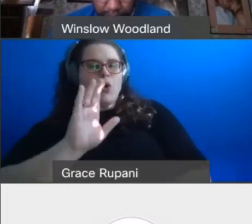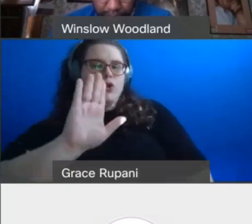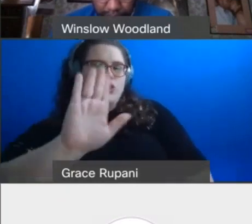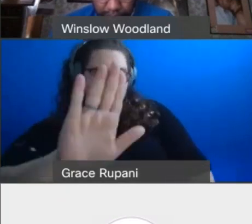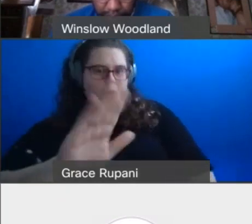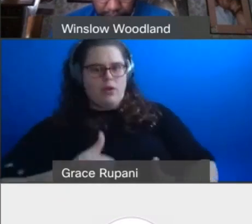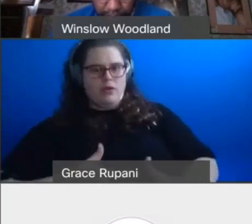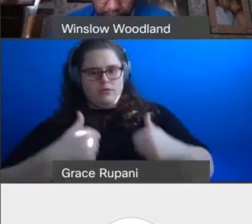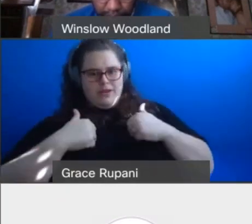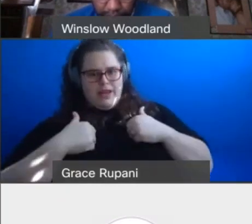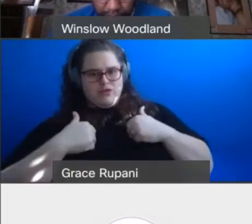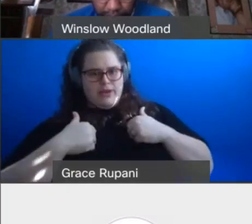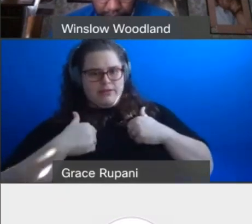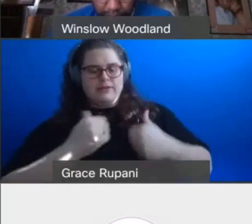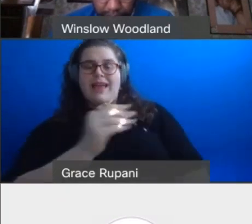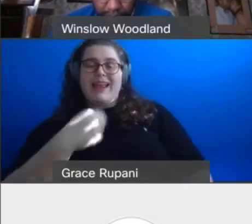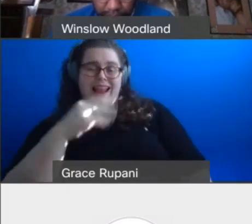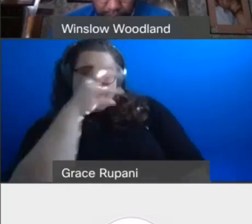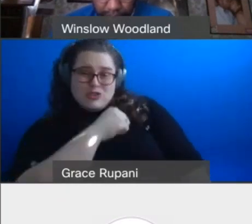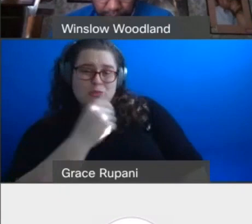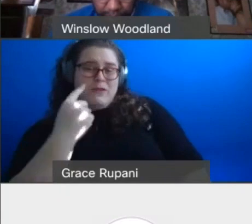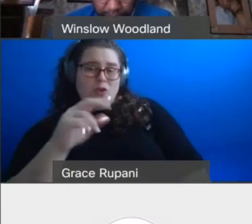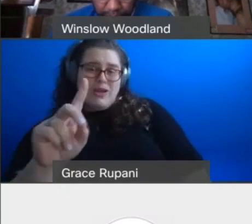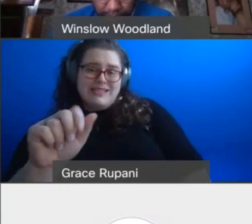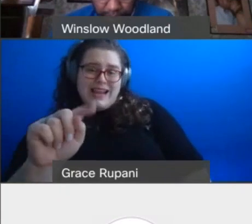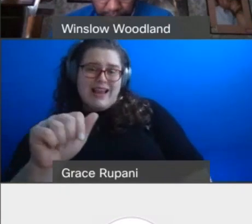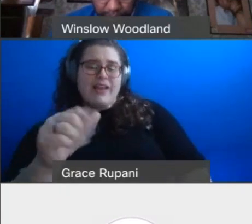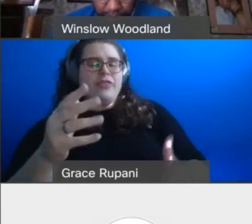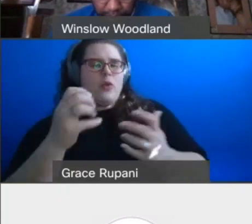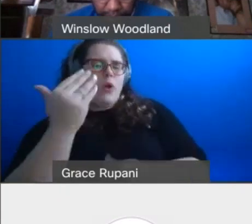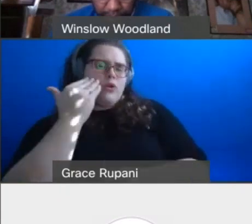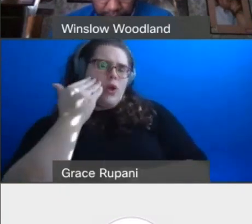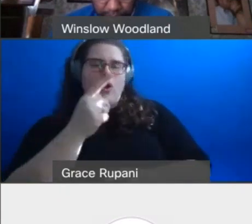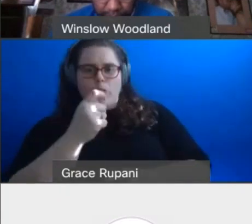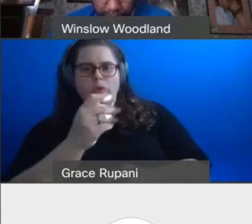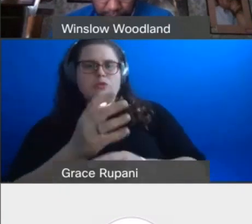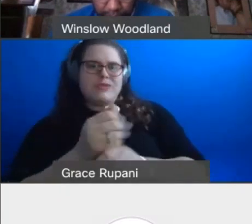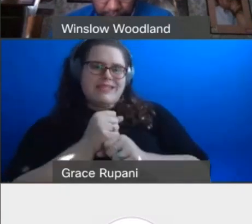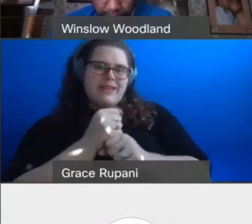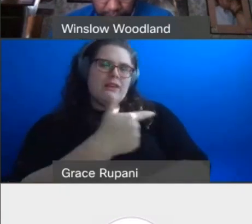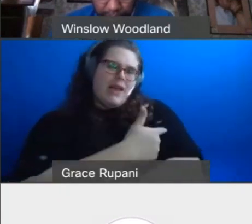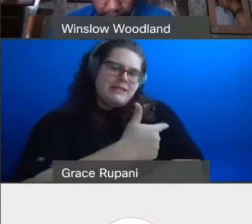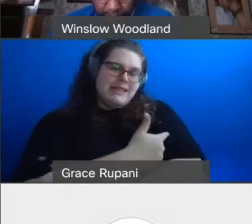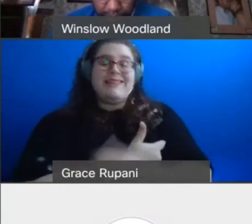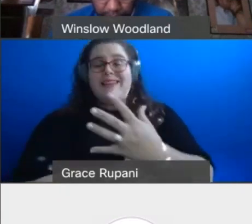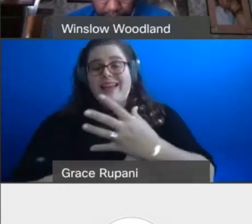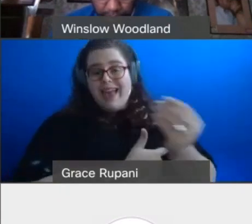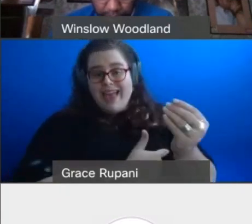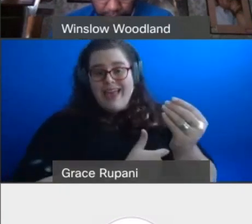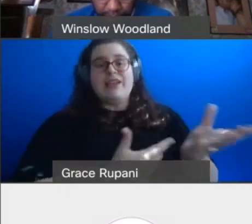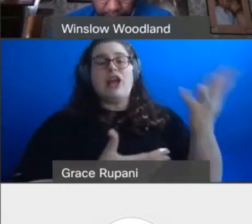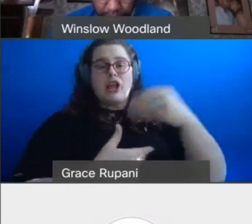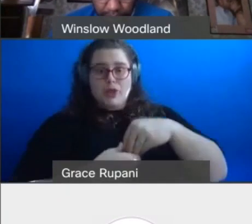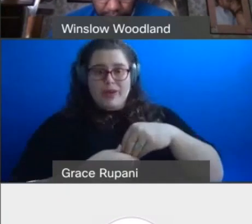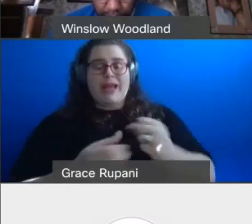assume for data purposes, they want to know who's getting this, and including likely the number of vaccines that have